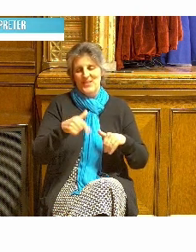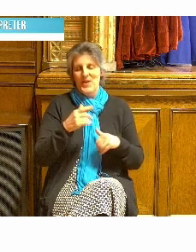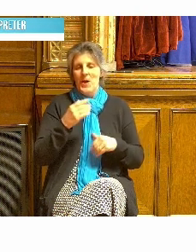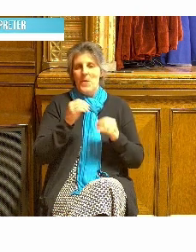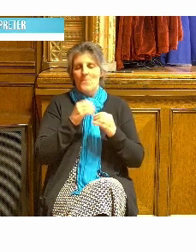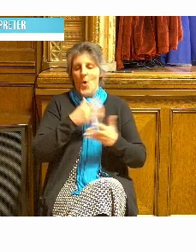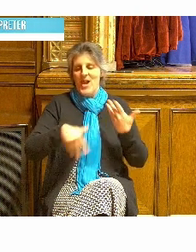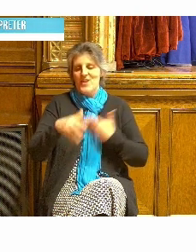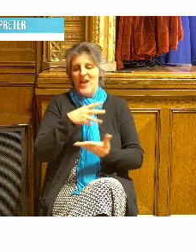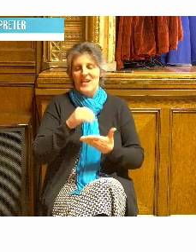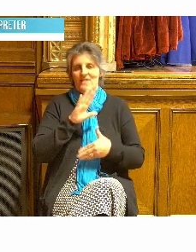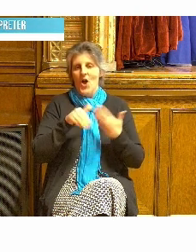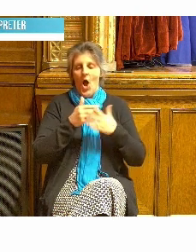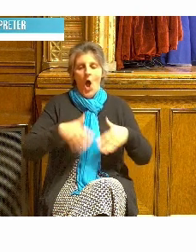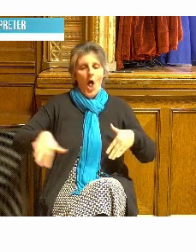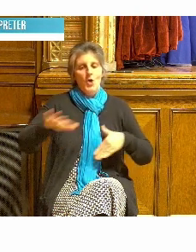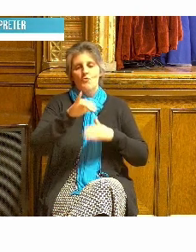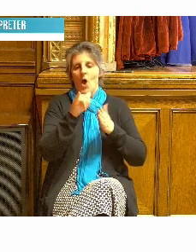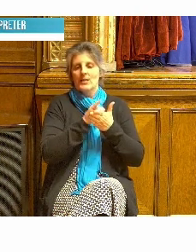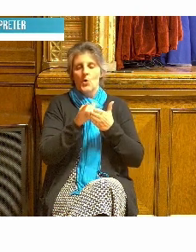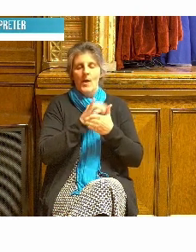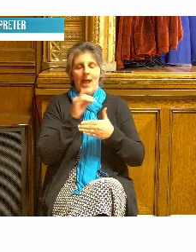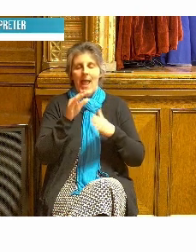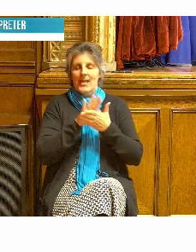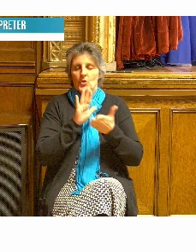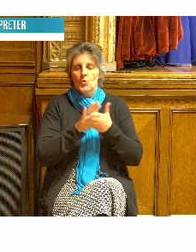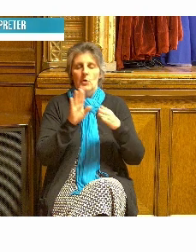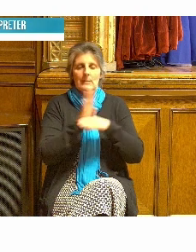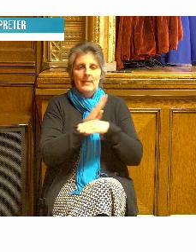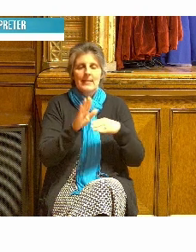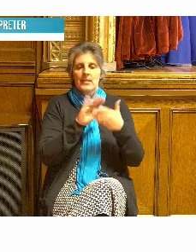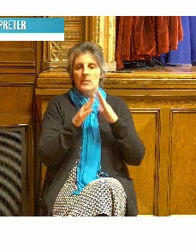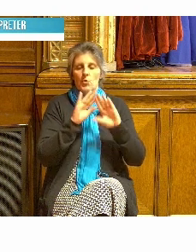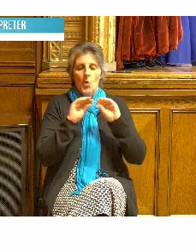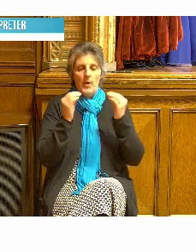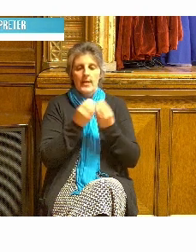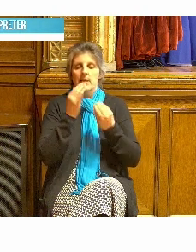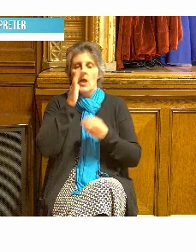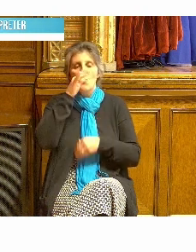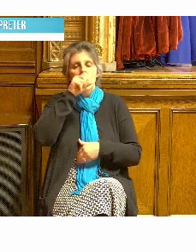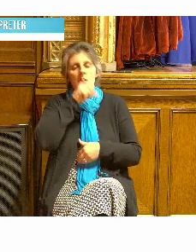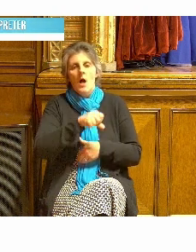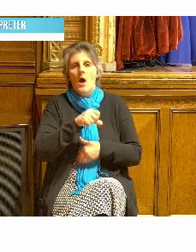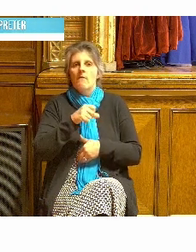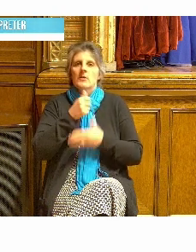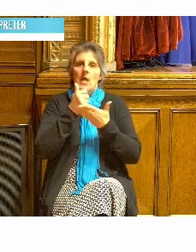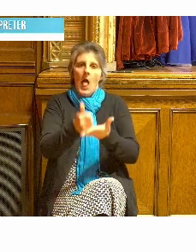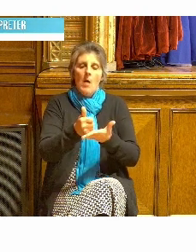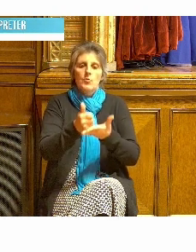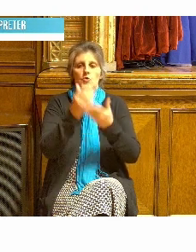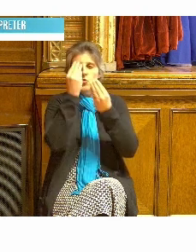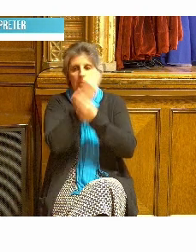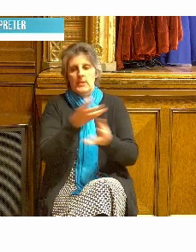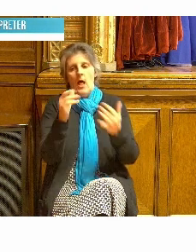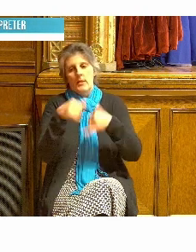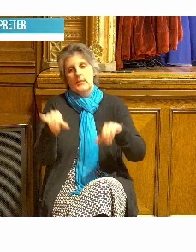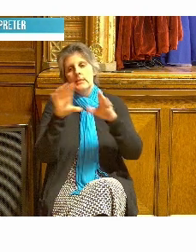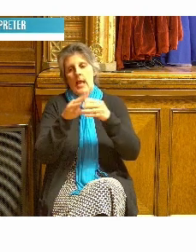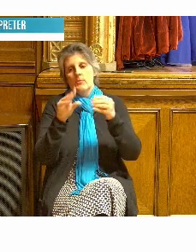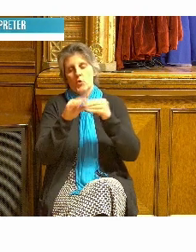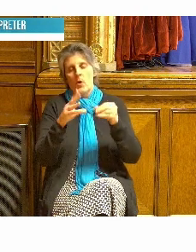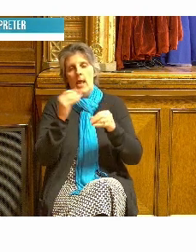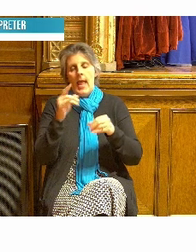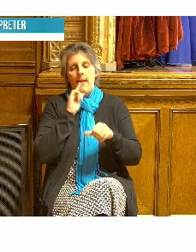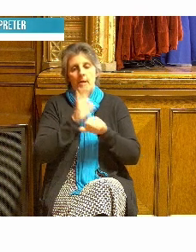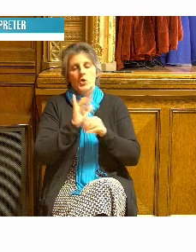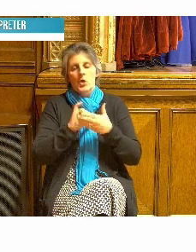more interactive all across the state in schools, businesses, community organizations, and would love to help you tell these same stories and